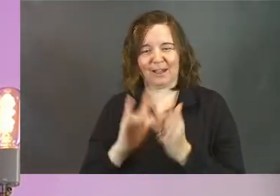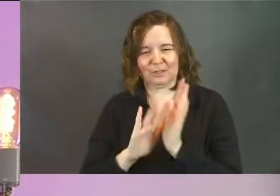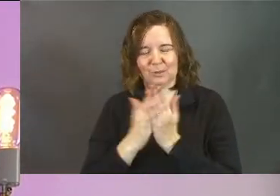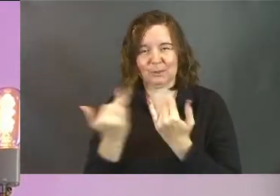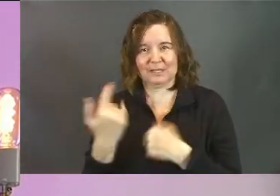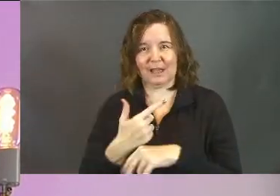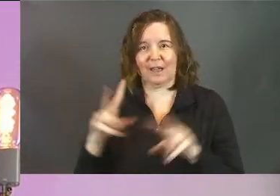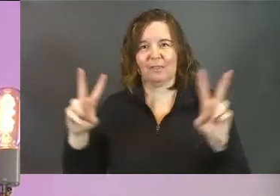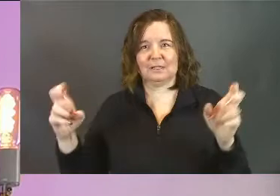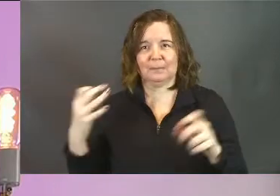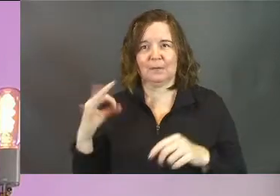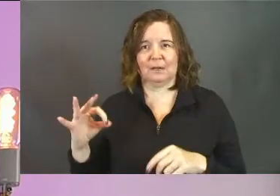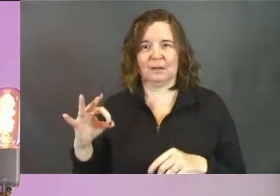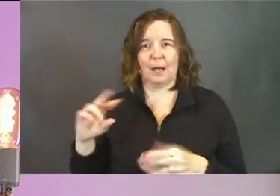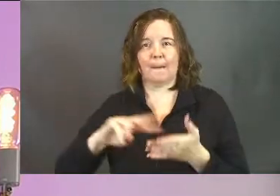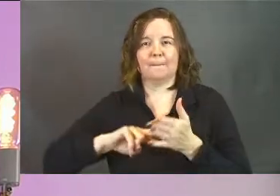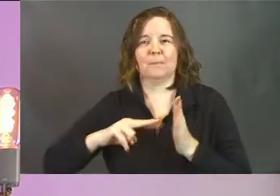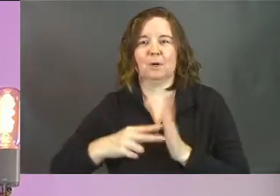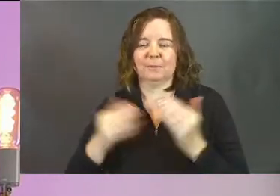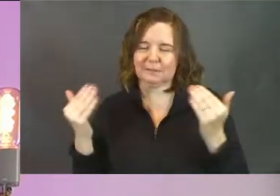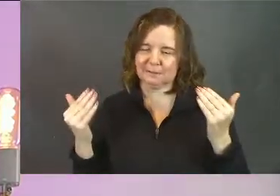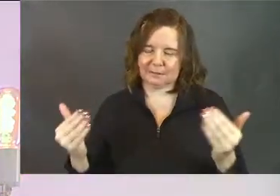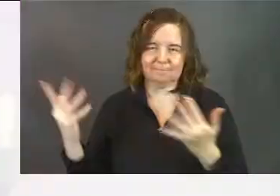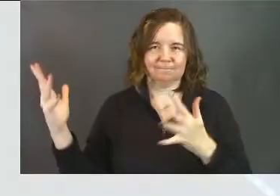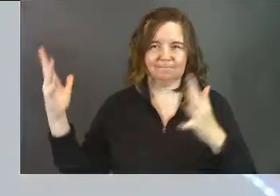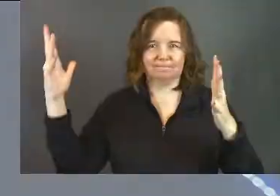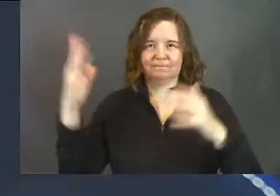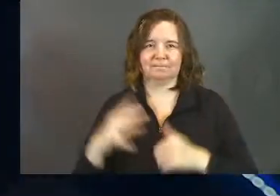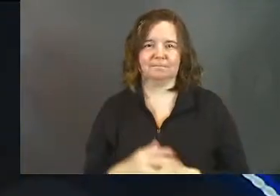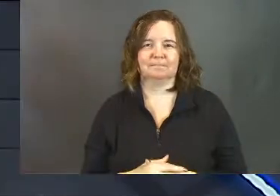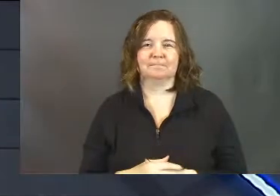on the topic of purpose? Give him a hand, please.